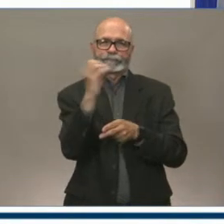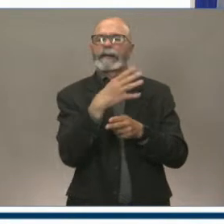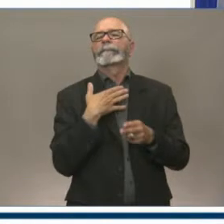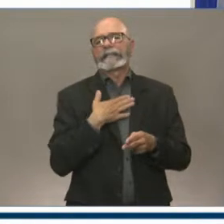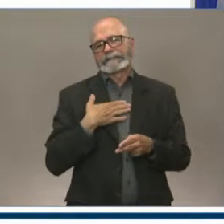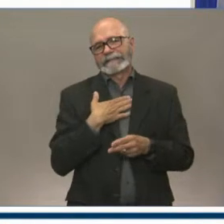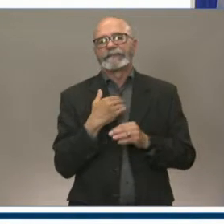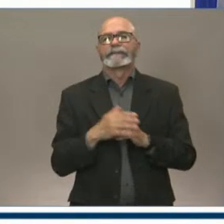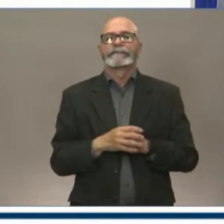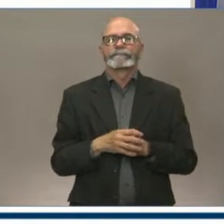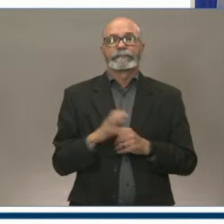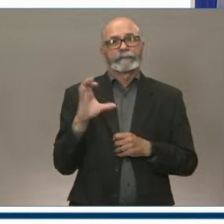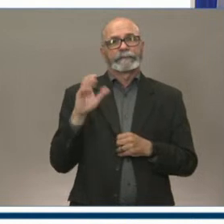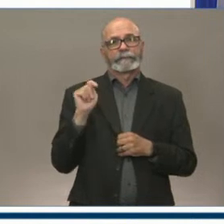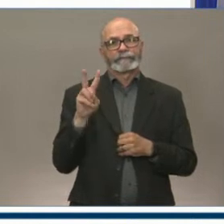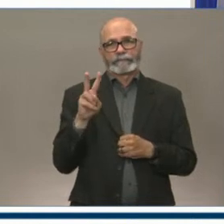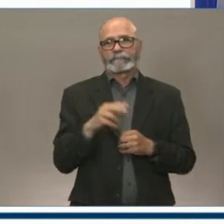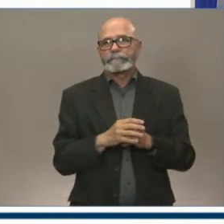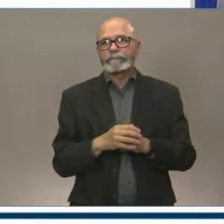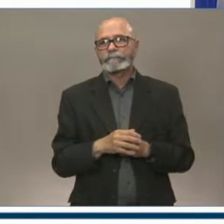from CTV. Go ahead, Natasha.